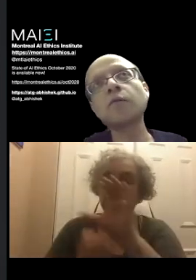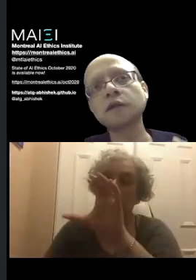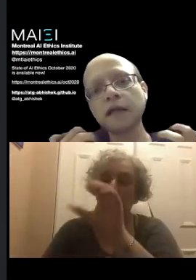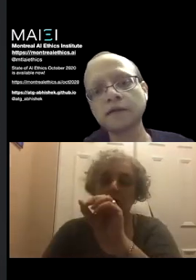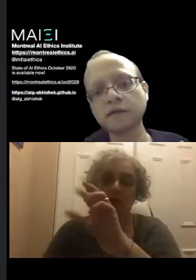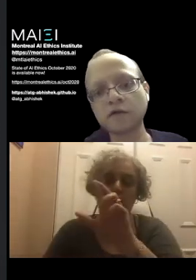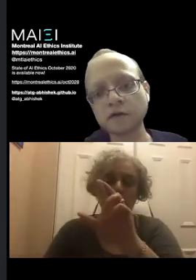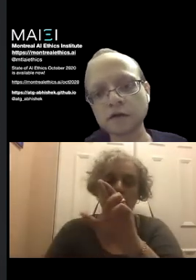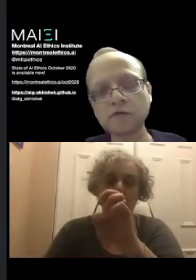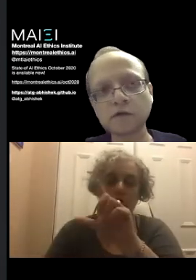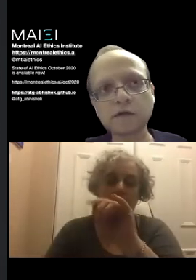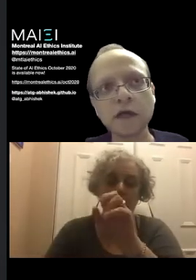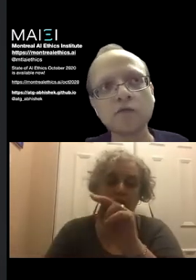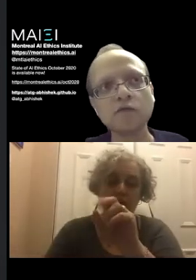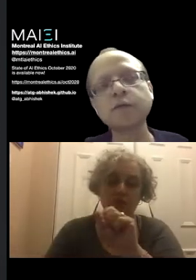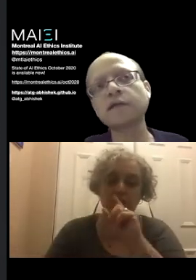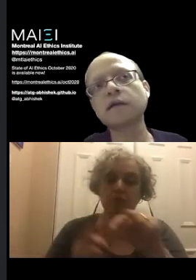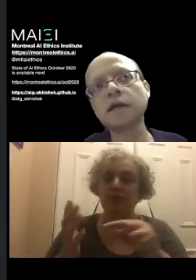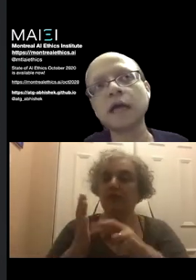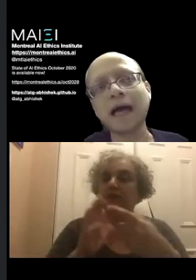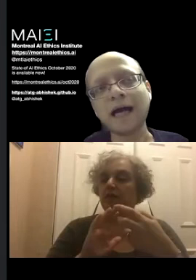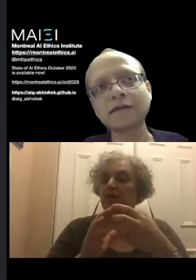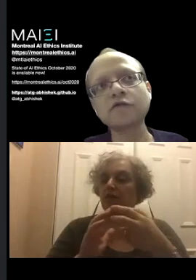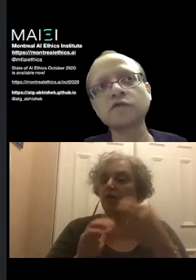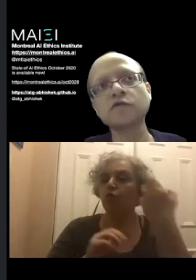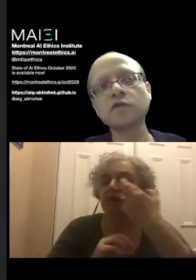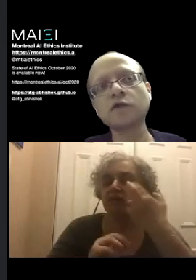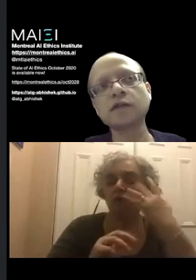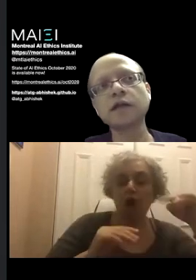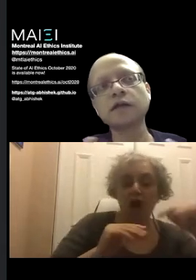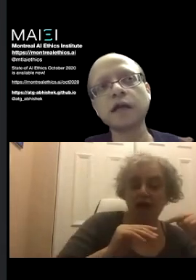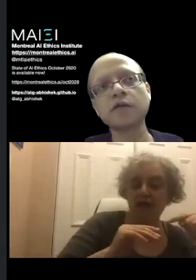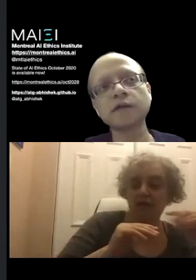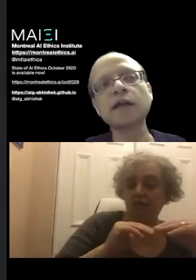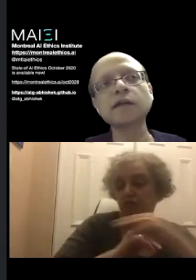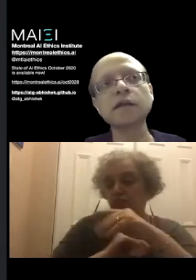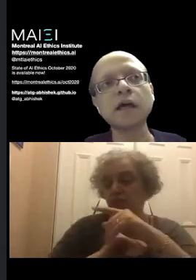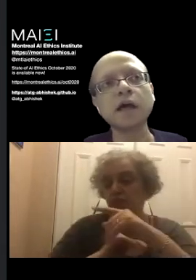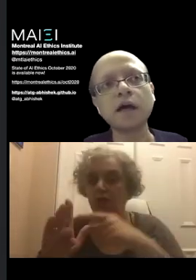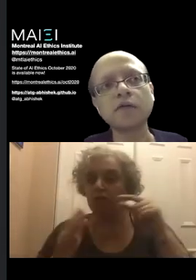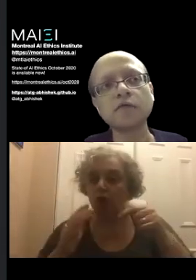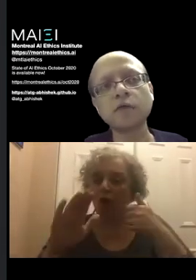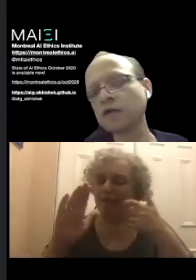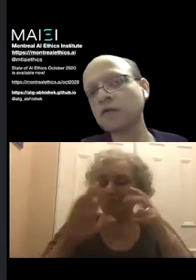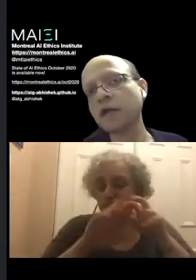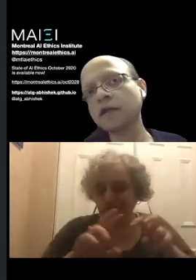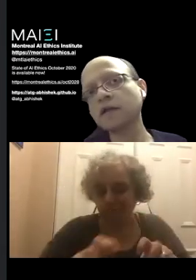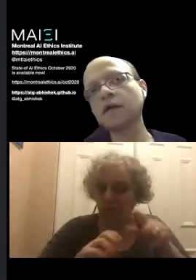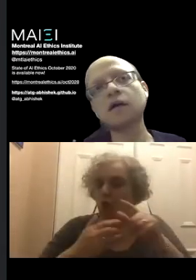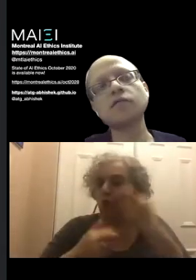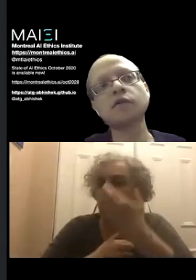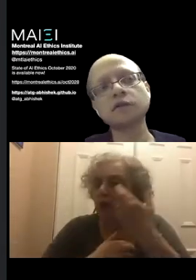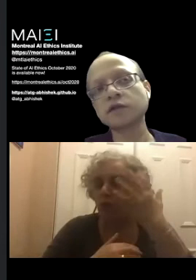to adopt a lens of causal inference, which basically asks you to look at the underlying causality when you're